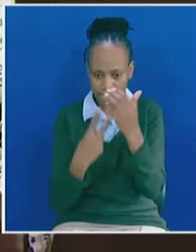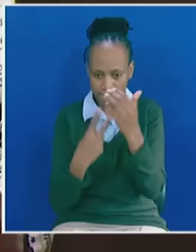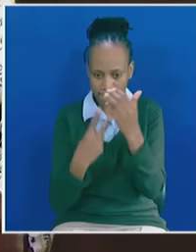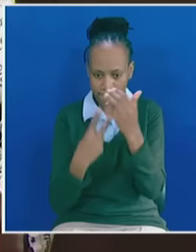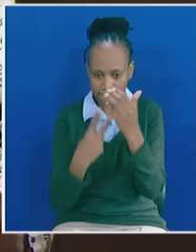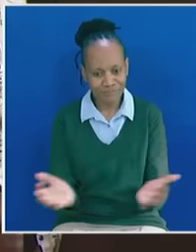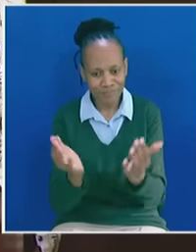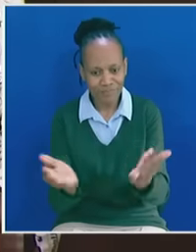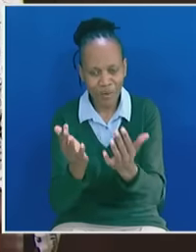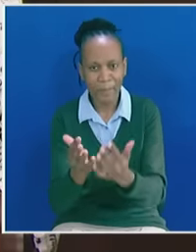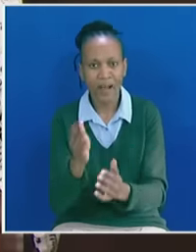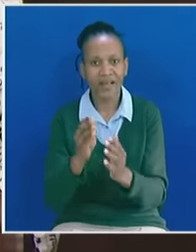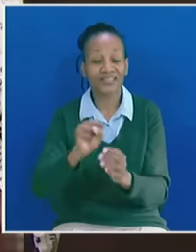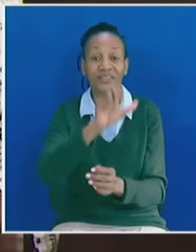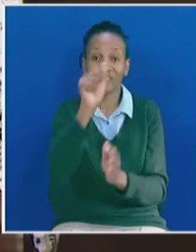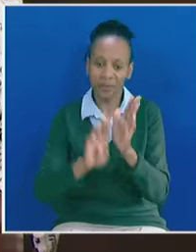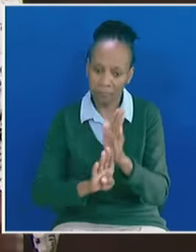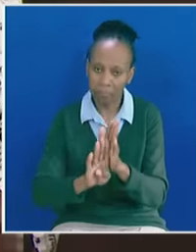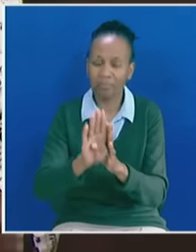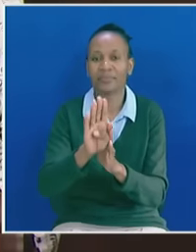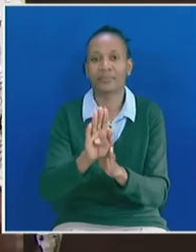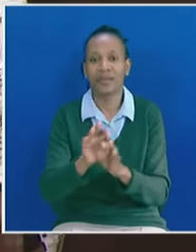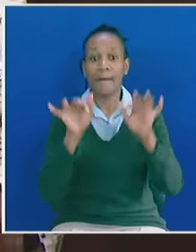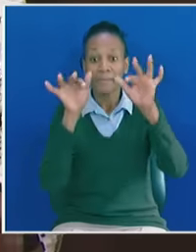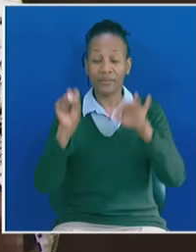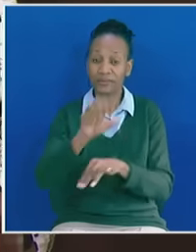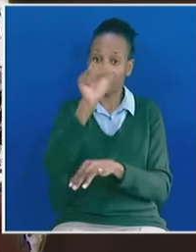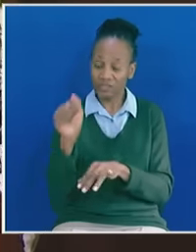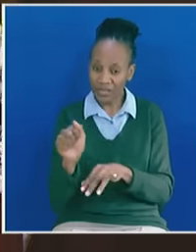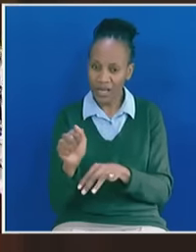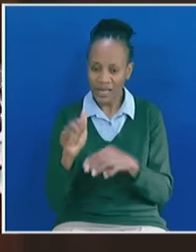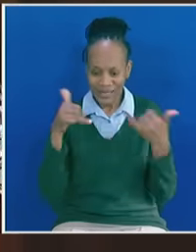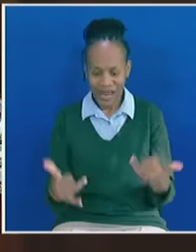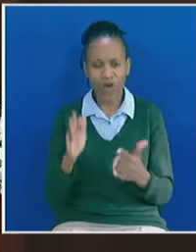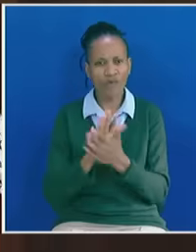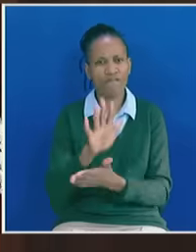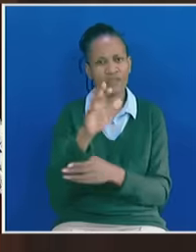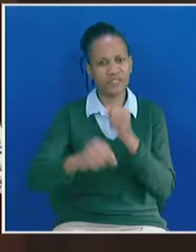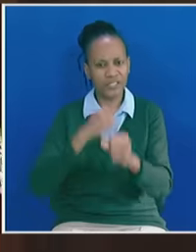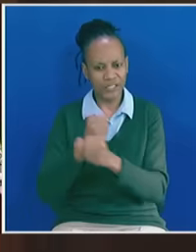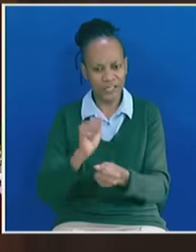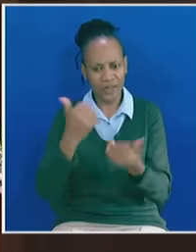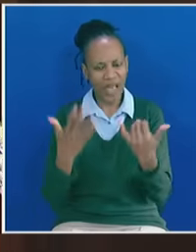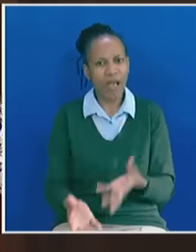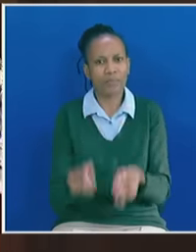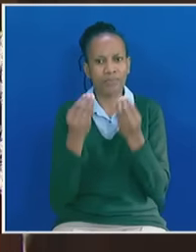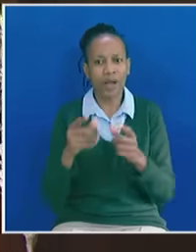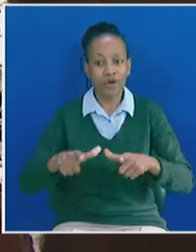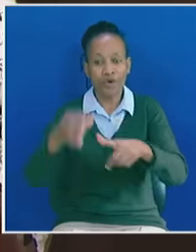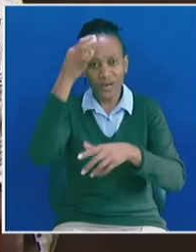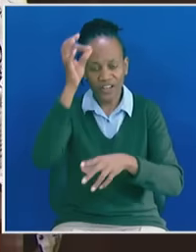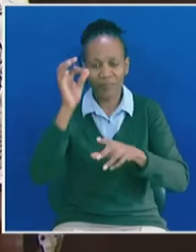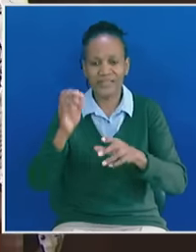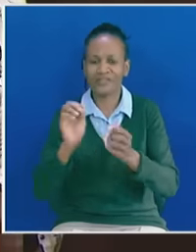processes. The well-being of South Africa and its people in its 15 years of democratic local government